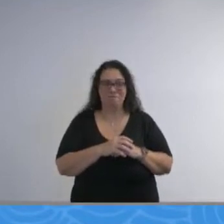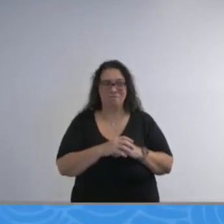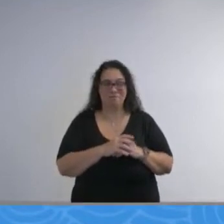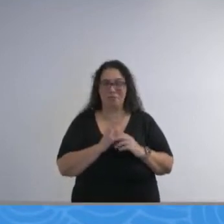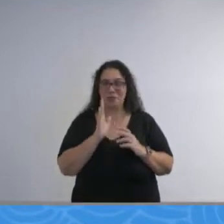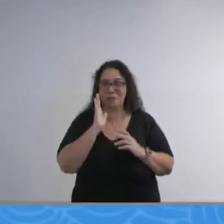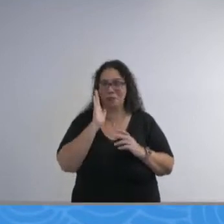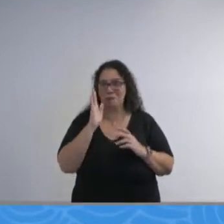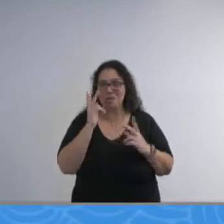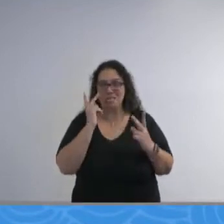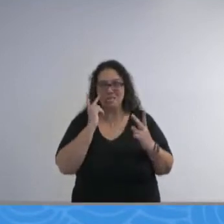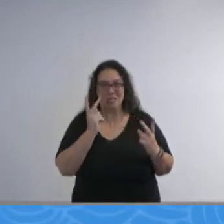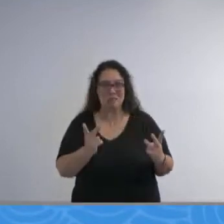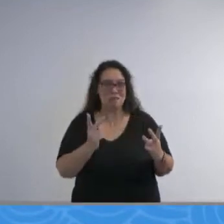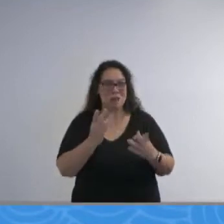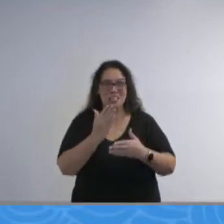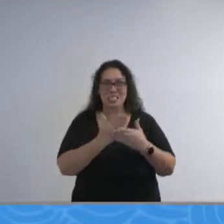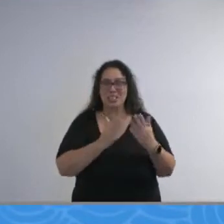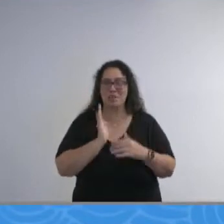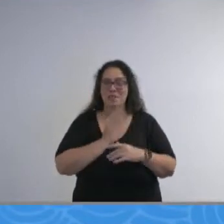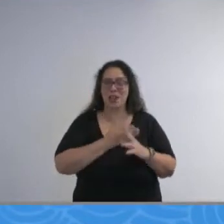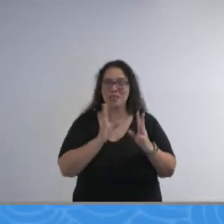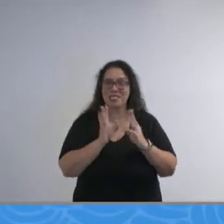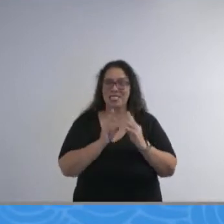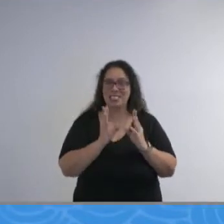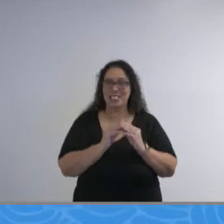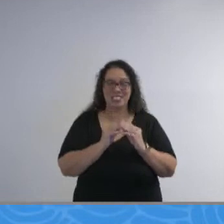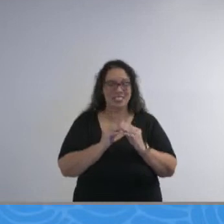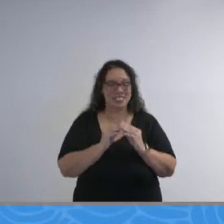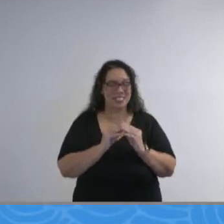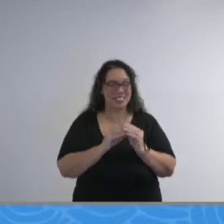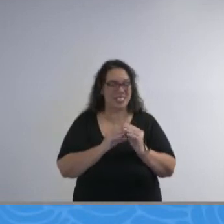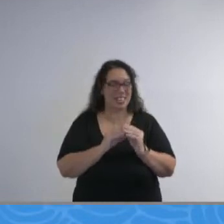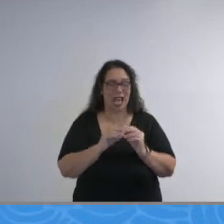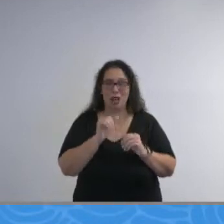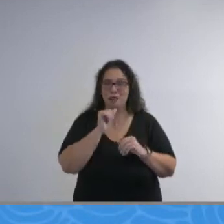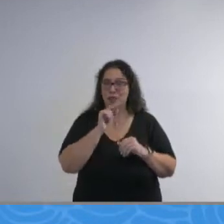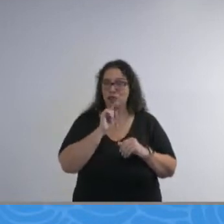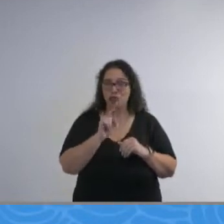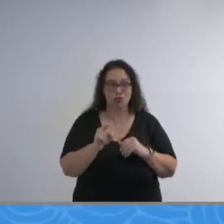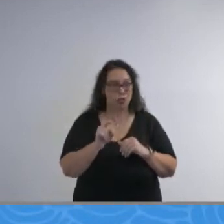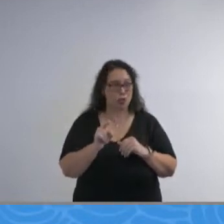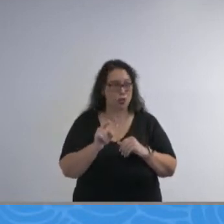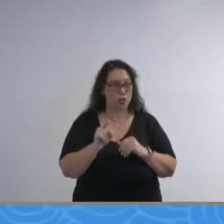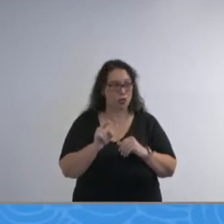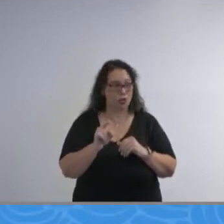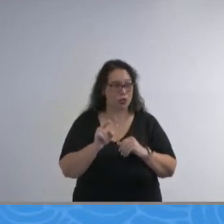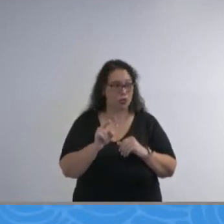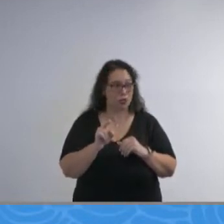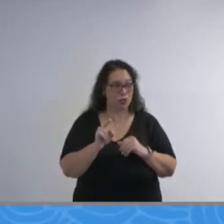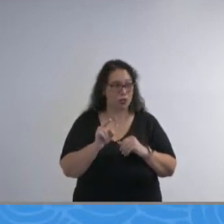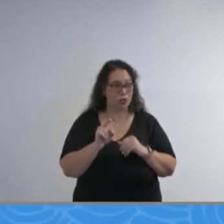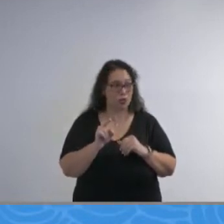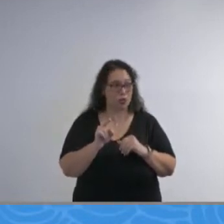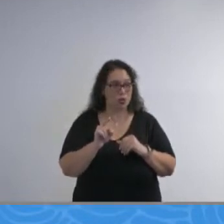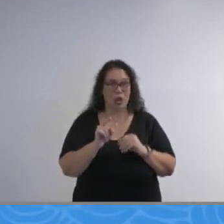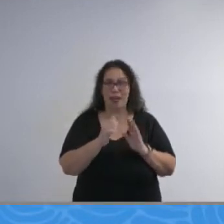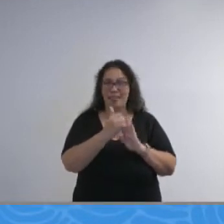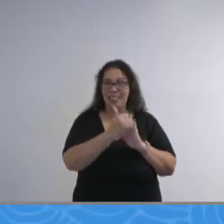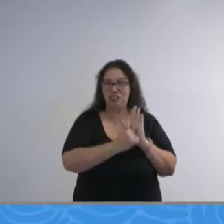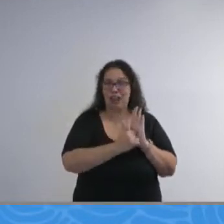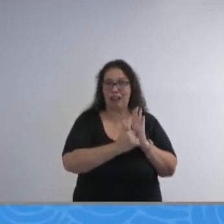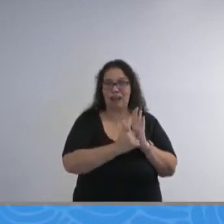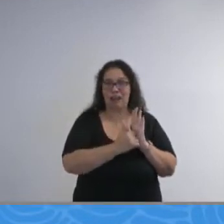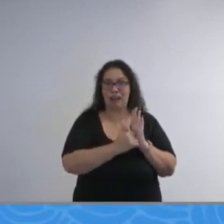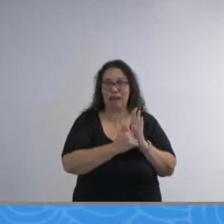will see you at some of our sessions. And I'm not sure if we're moving on in the agenda or if